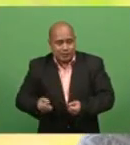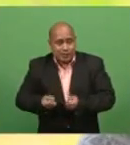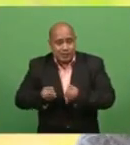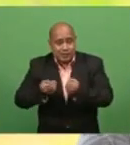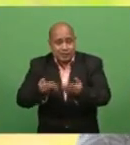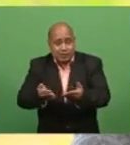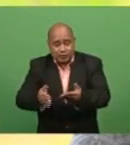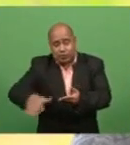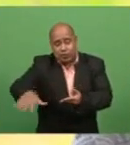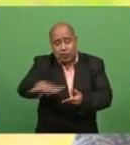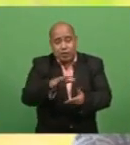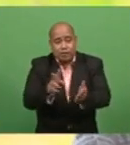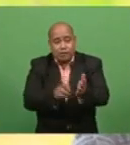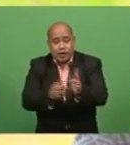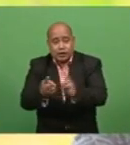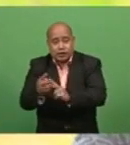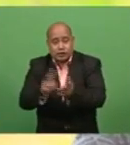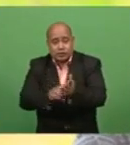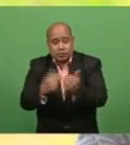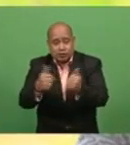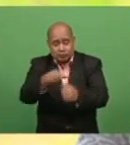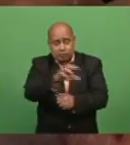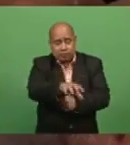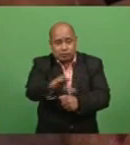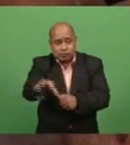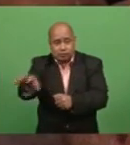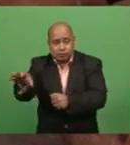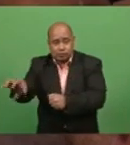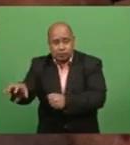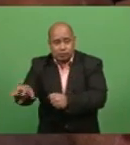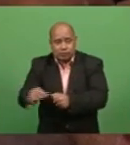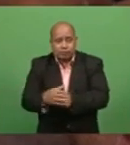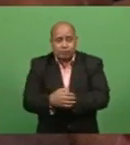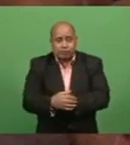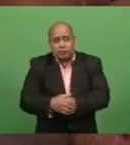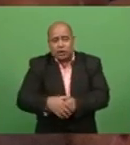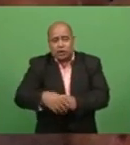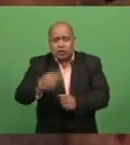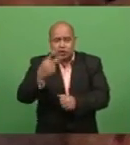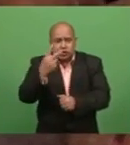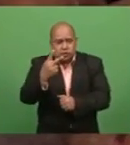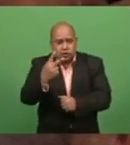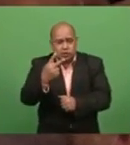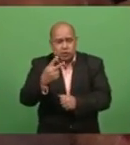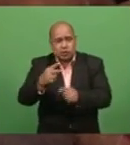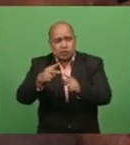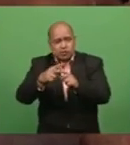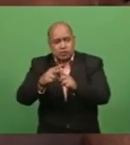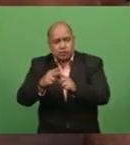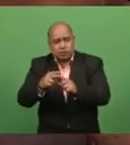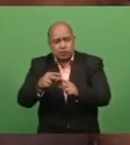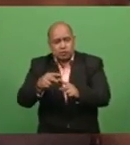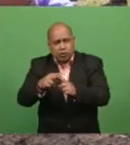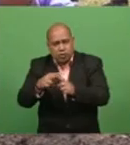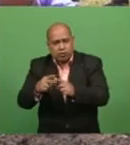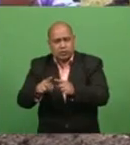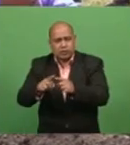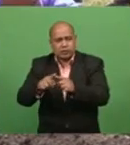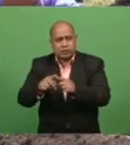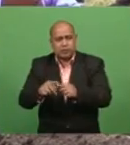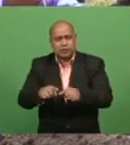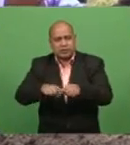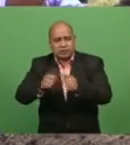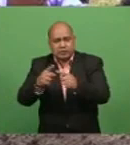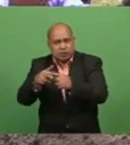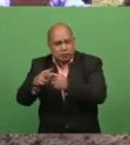a set of 3x12 fruit tree seedling. Permanent Secretary for the Ministry of Agriculture, Ritesh Das, says the ministry aims